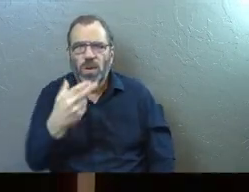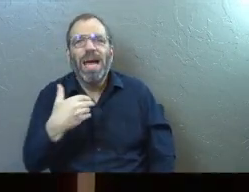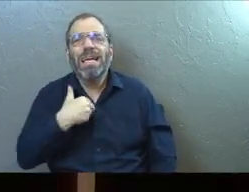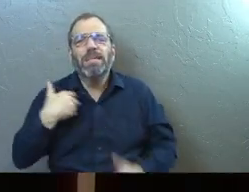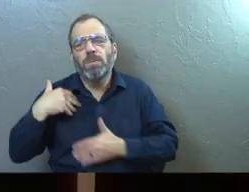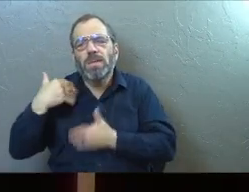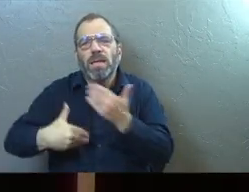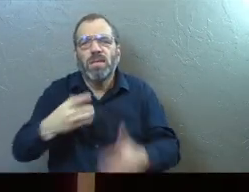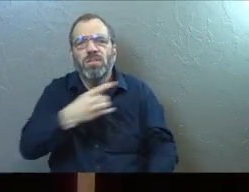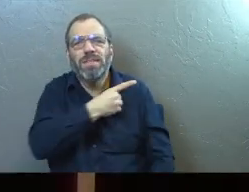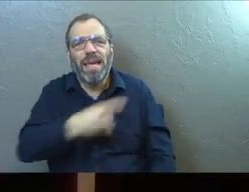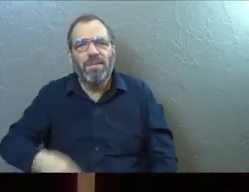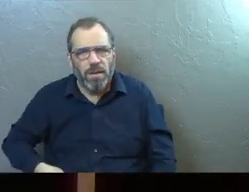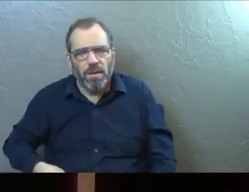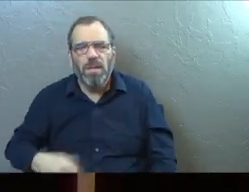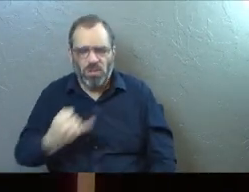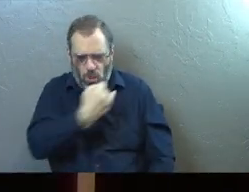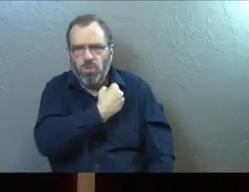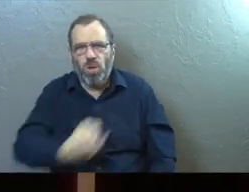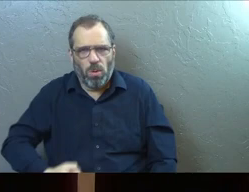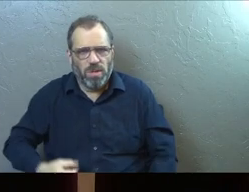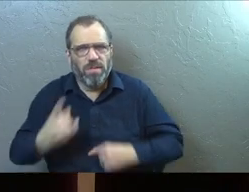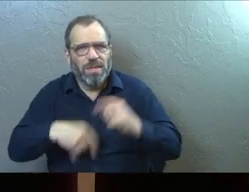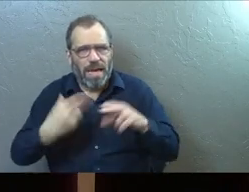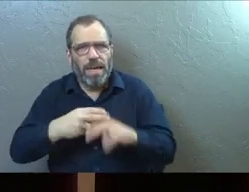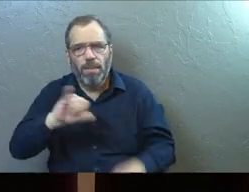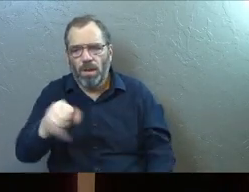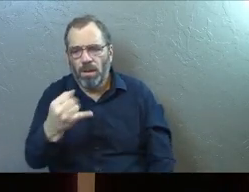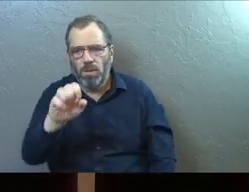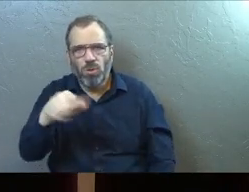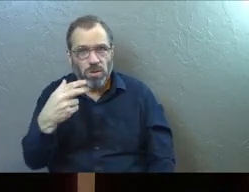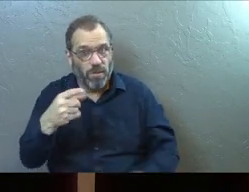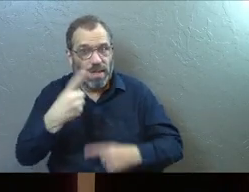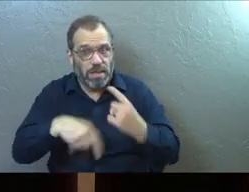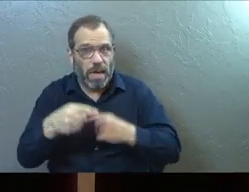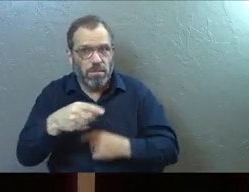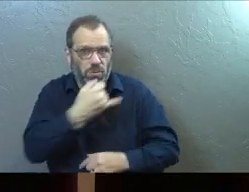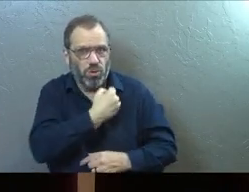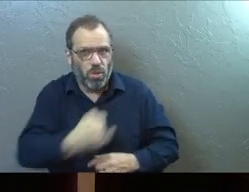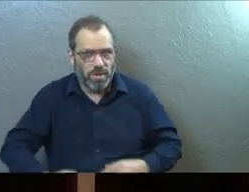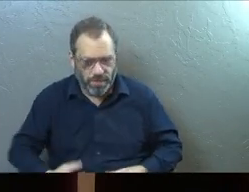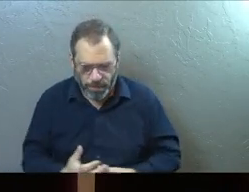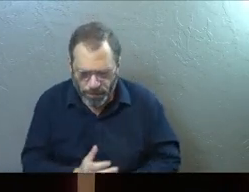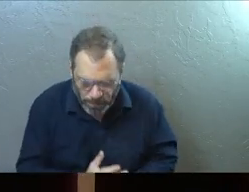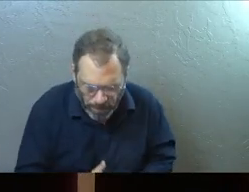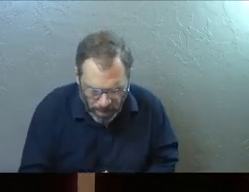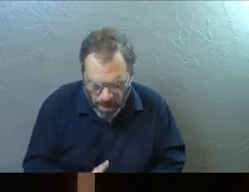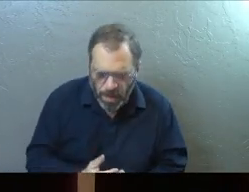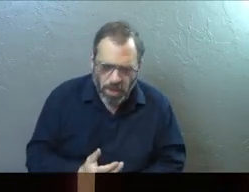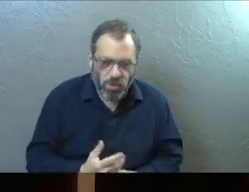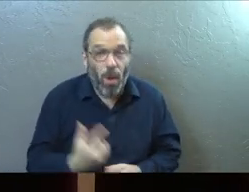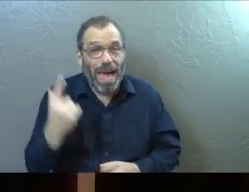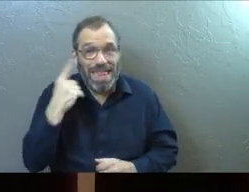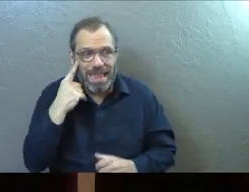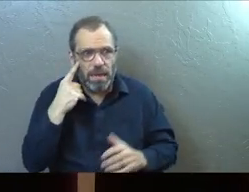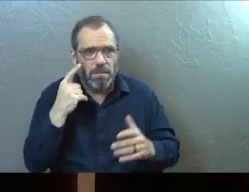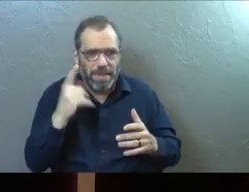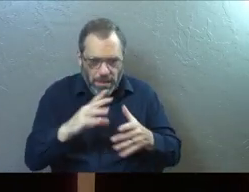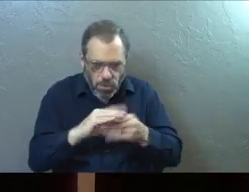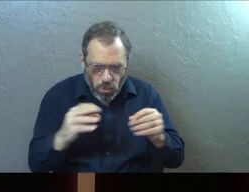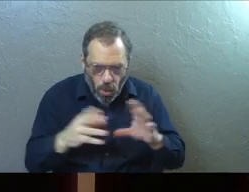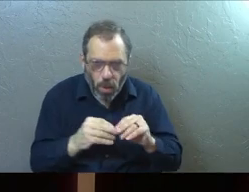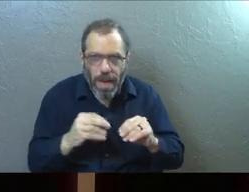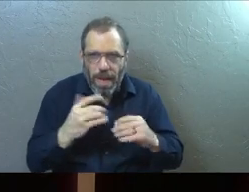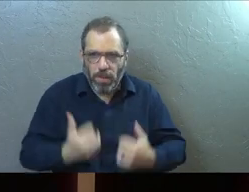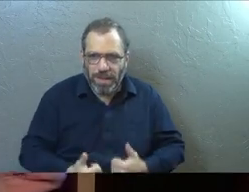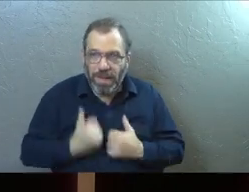get off those, what that means is something is wrong and I have to fix it, maybe not. And I think what's even more dangerous is when we